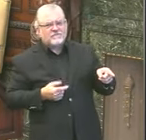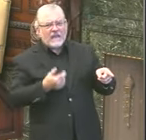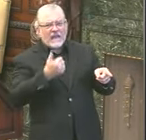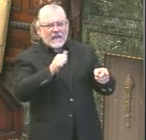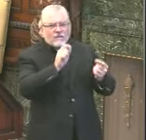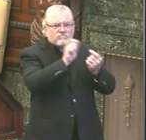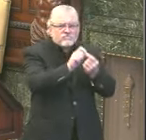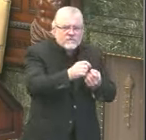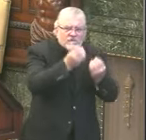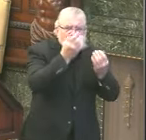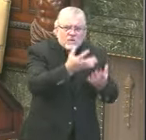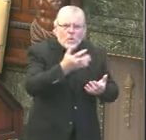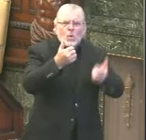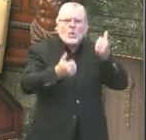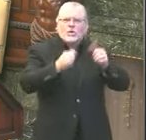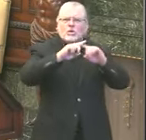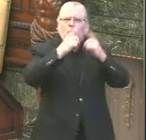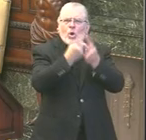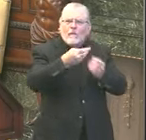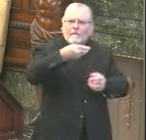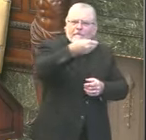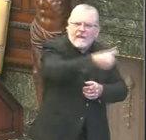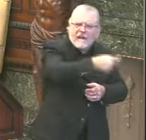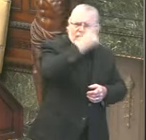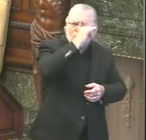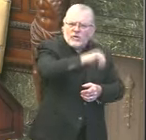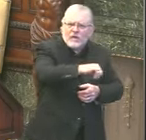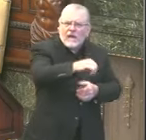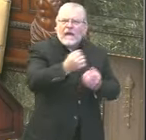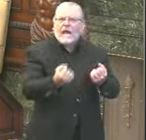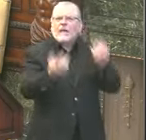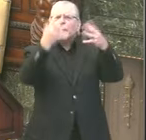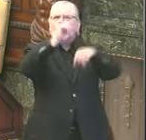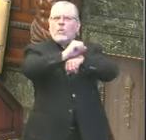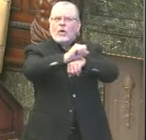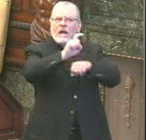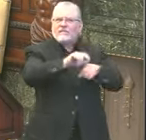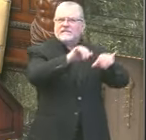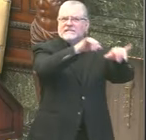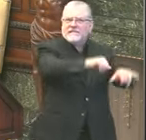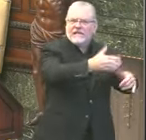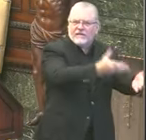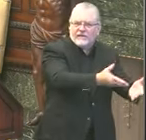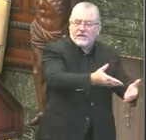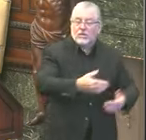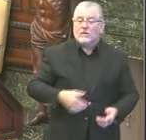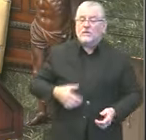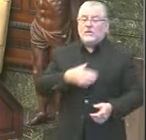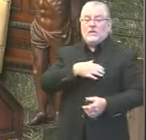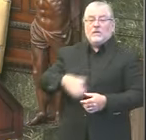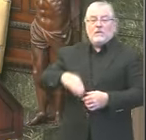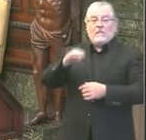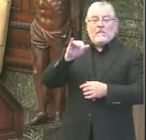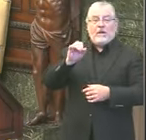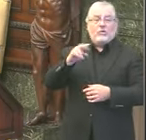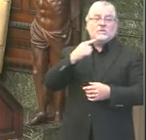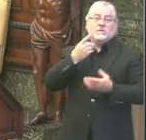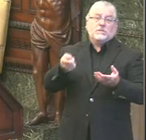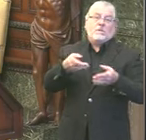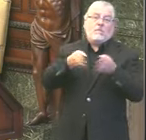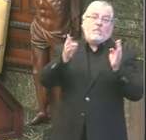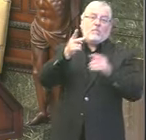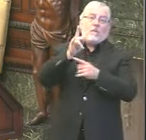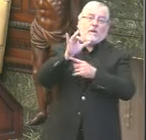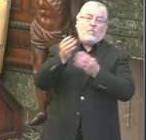is taking it on? How many employees are down there? I assume it's public property, and I don't know the amount of the cost.